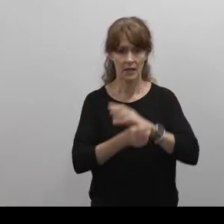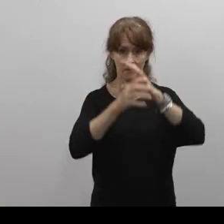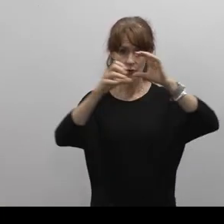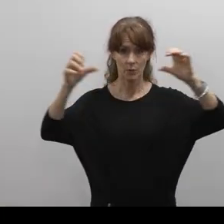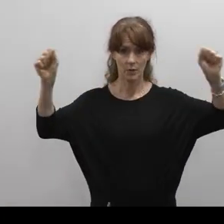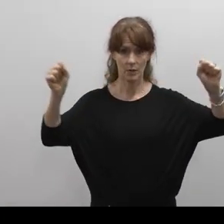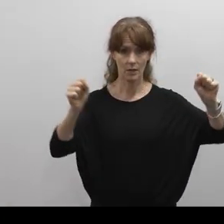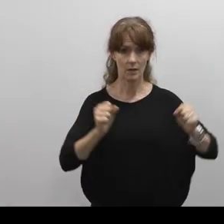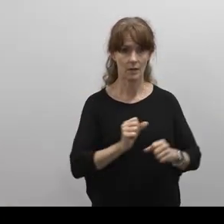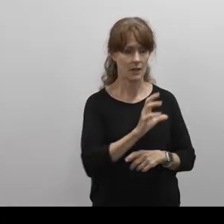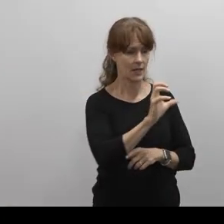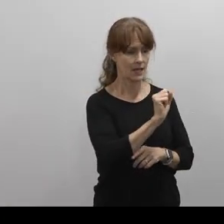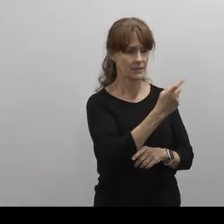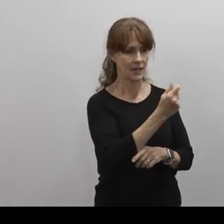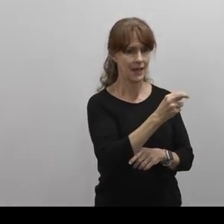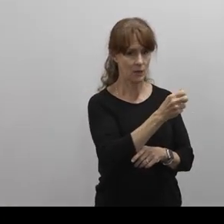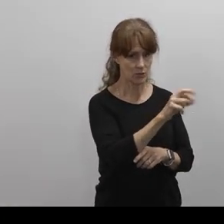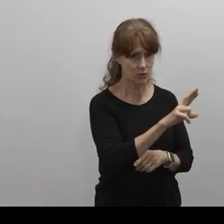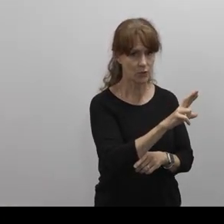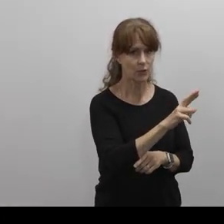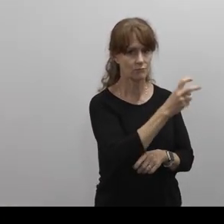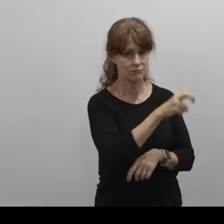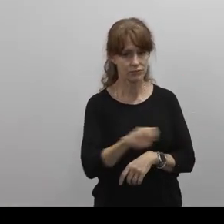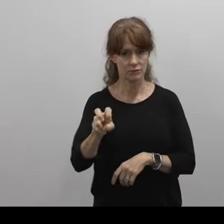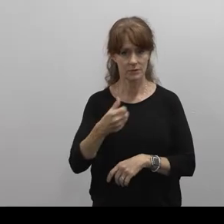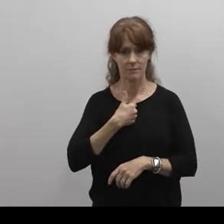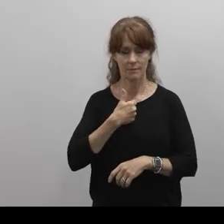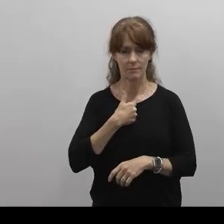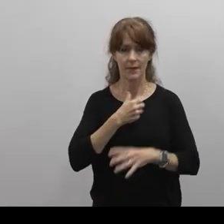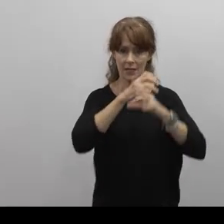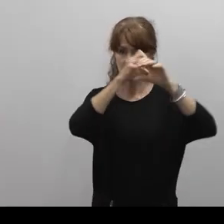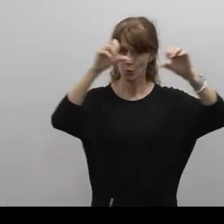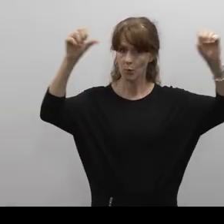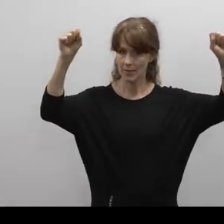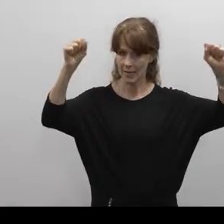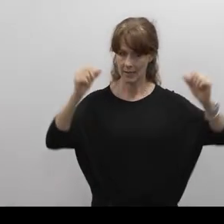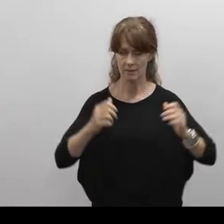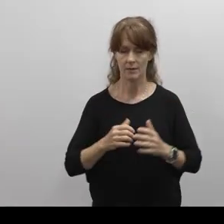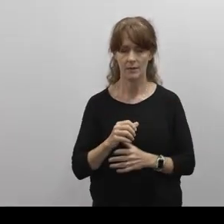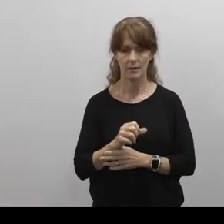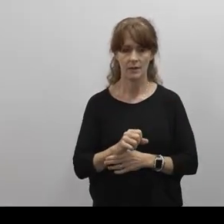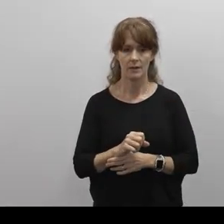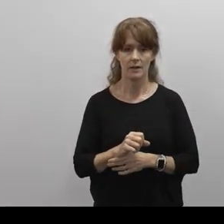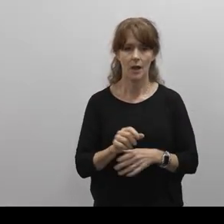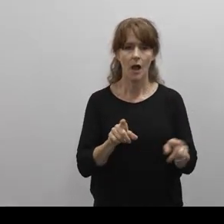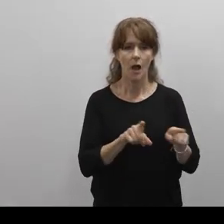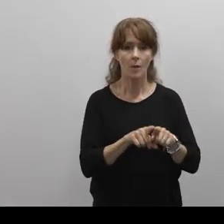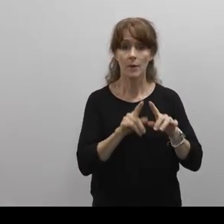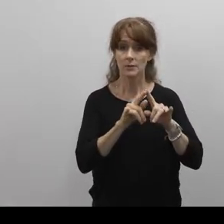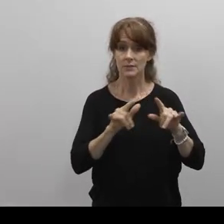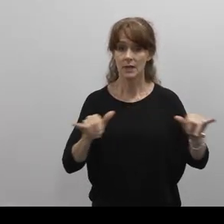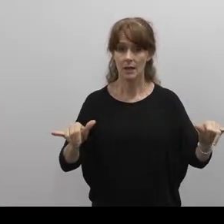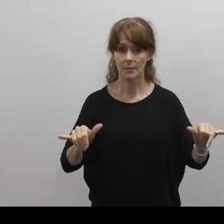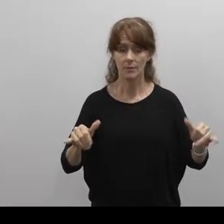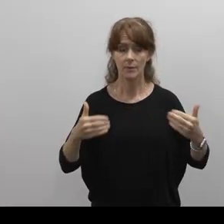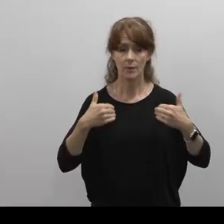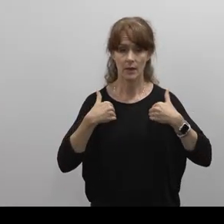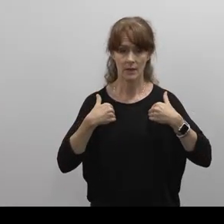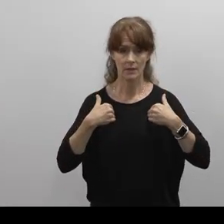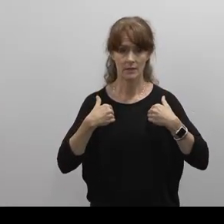superintendents from Mr. Steinhauser to myself in the role of superintendent. Almost simultaneous to that, we